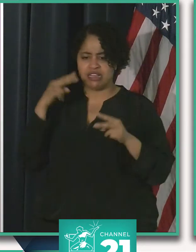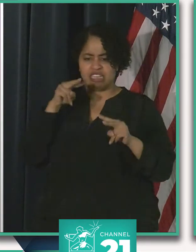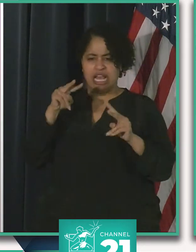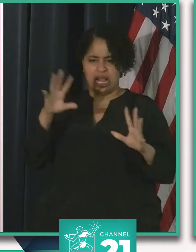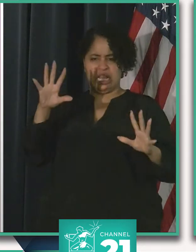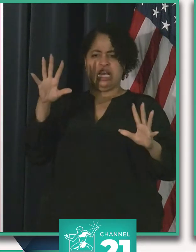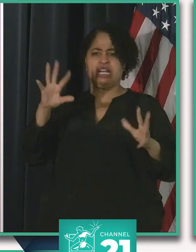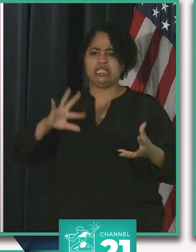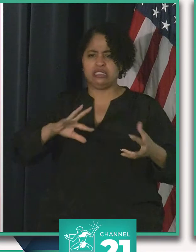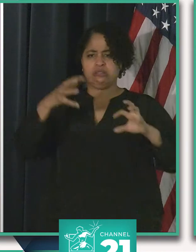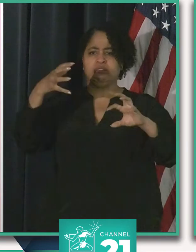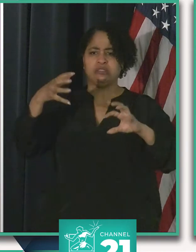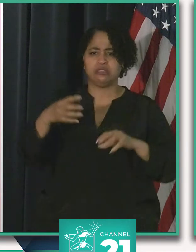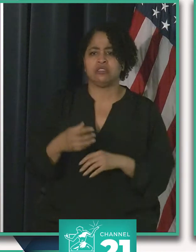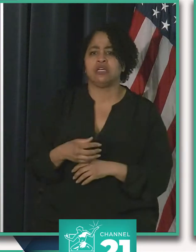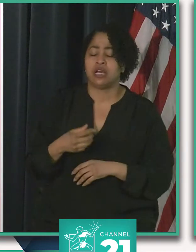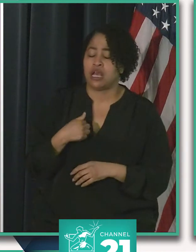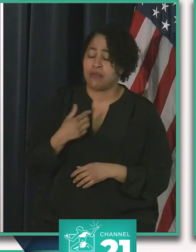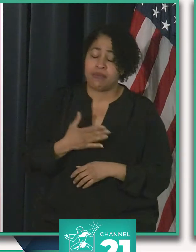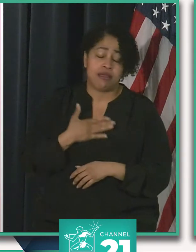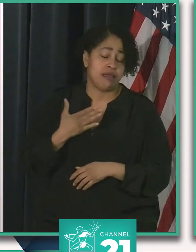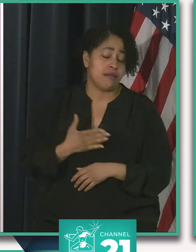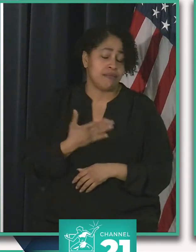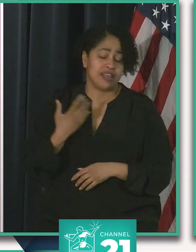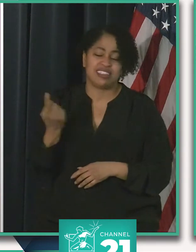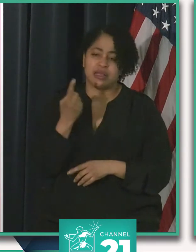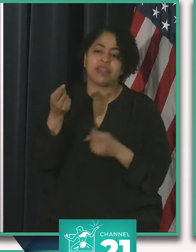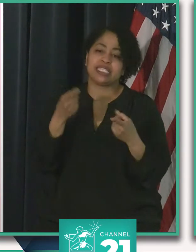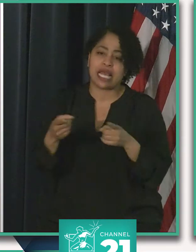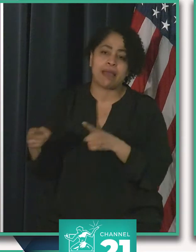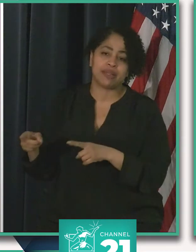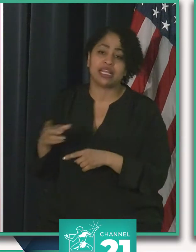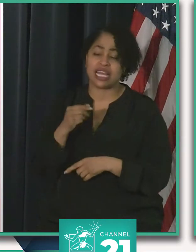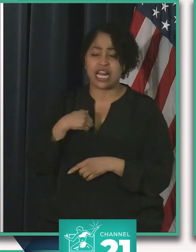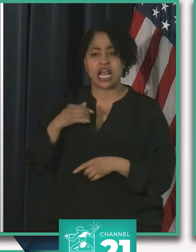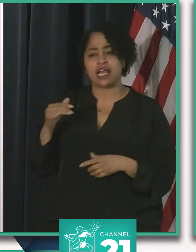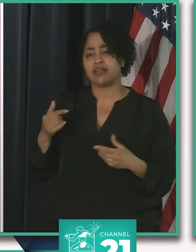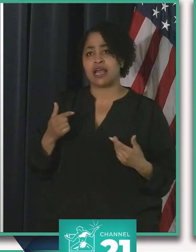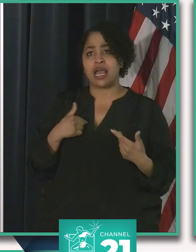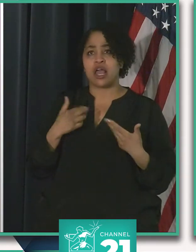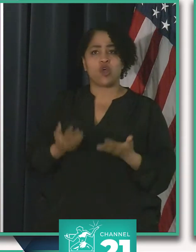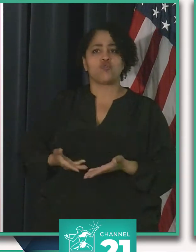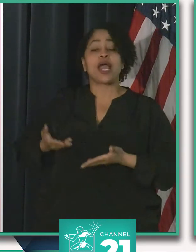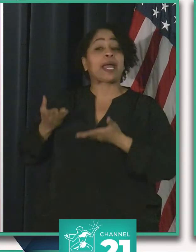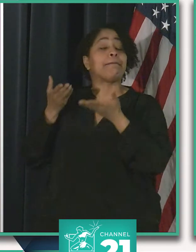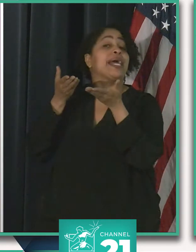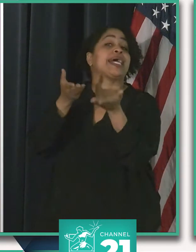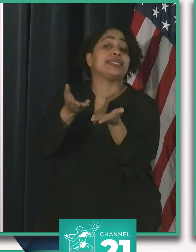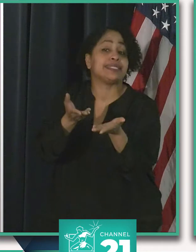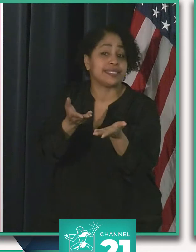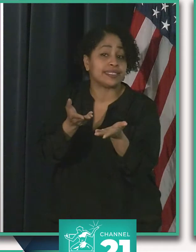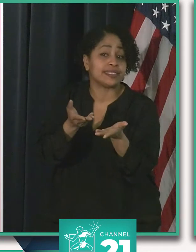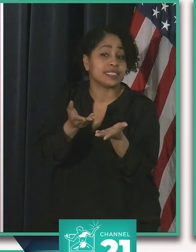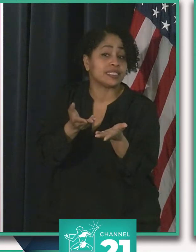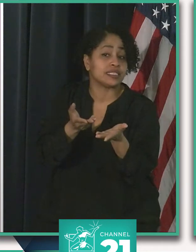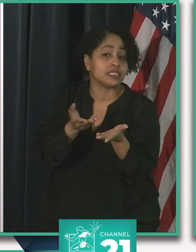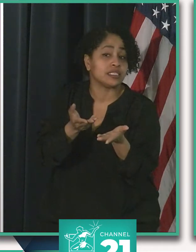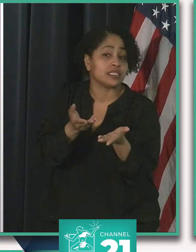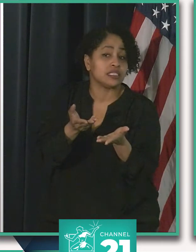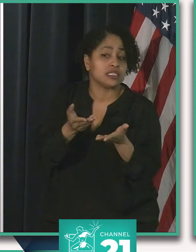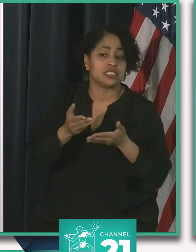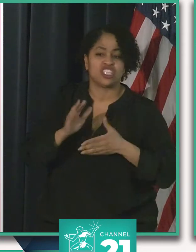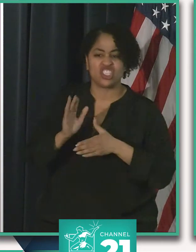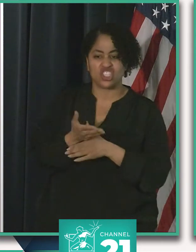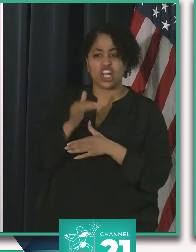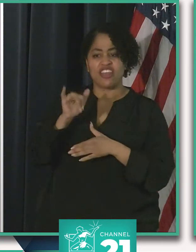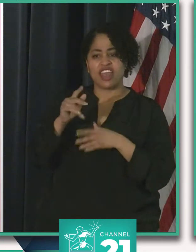So I'm glad that there is something happening. And I just recommend that sharing that